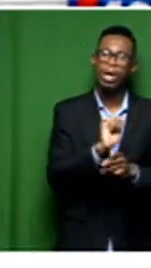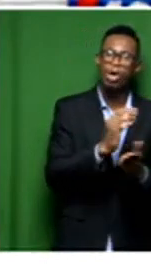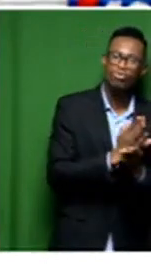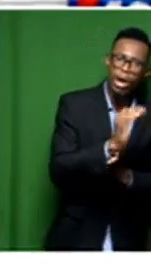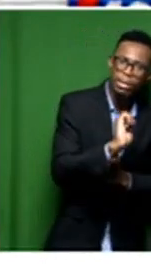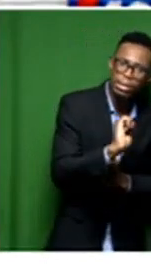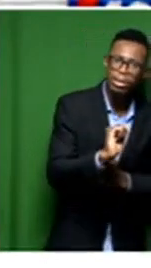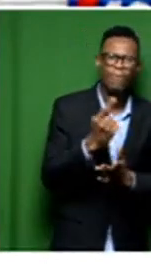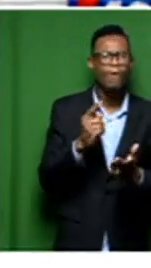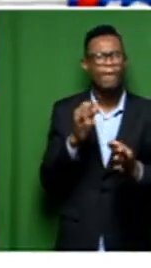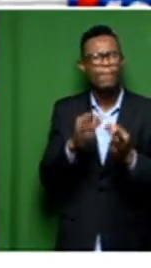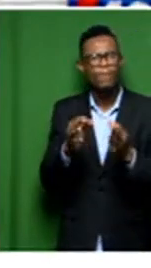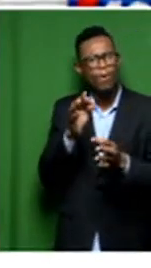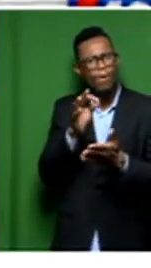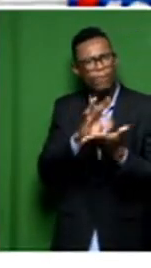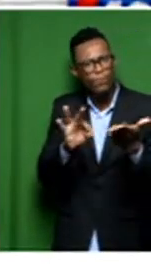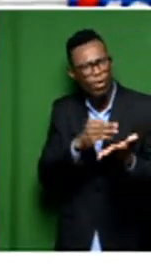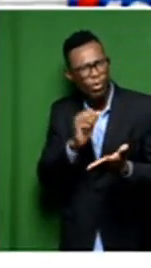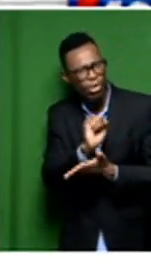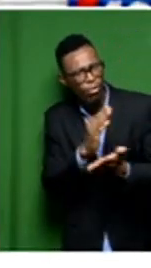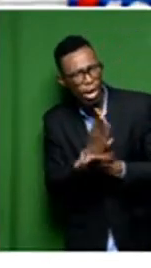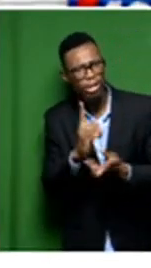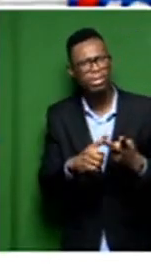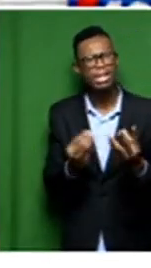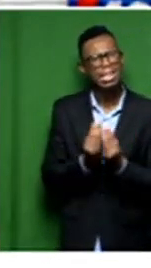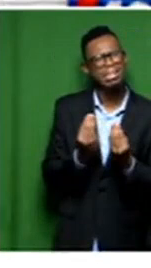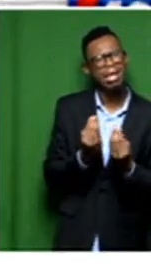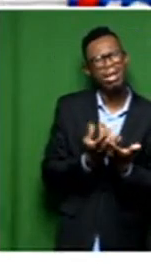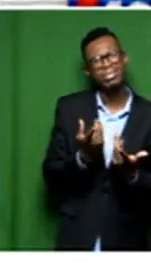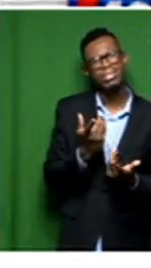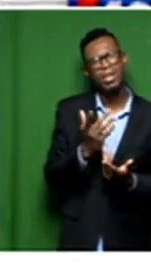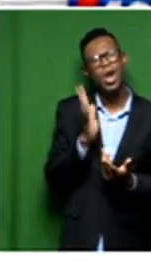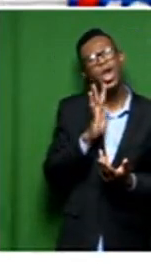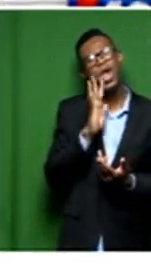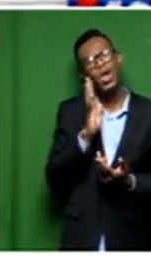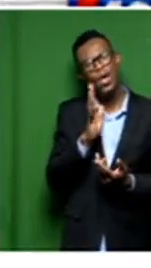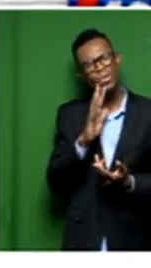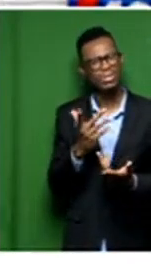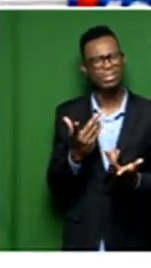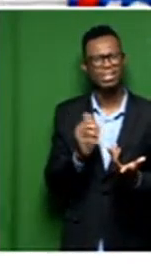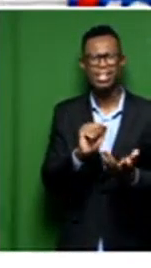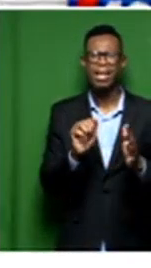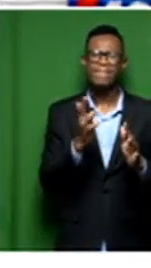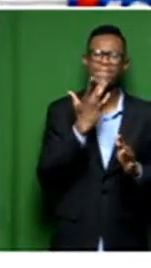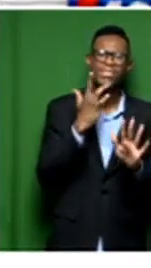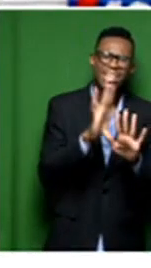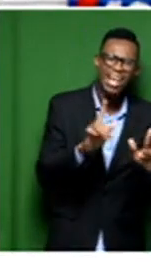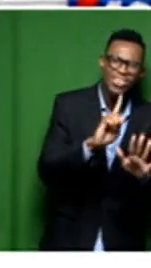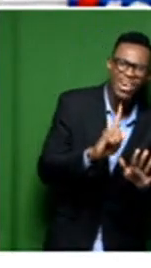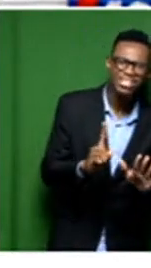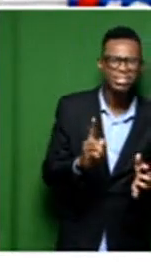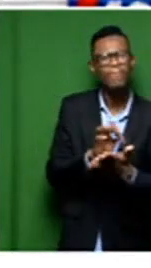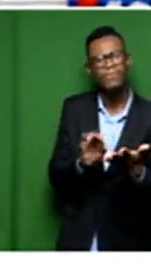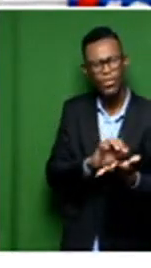sometimes silly things that are really inconsequential that relate to either classroom experiences or their favorite color of the flag or things like